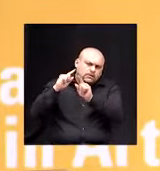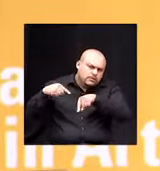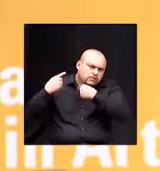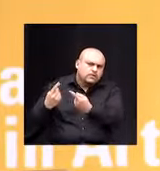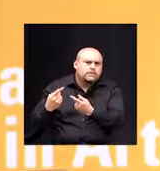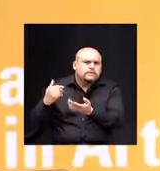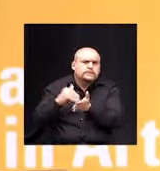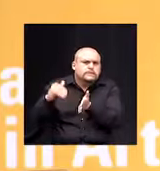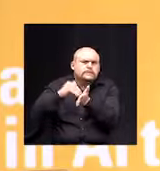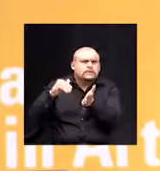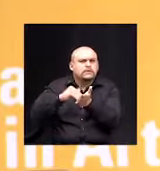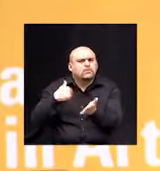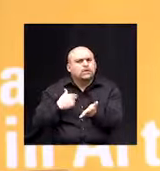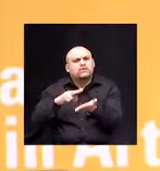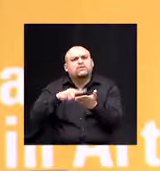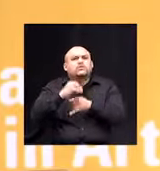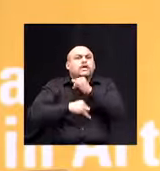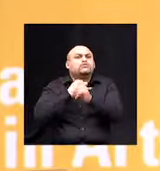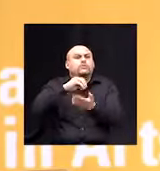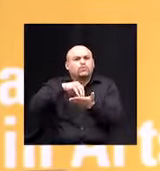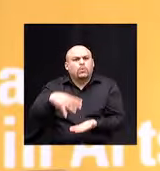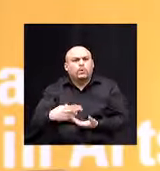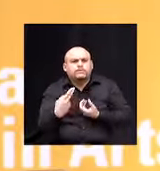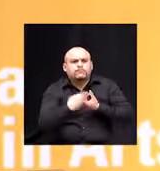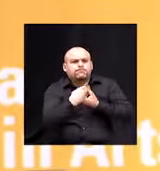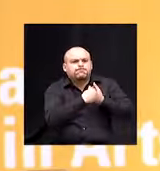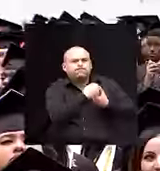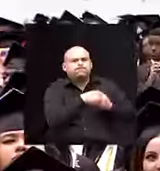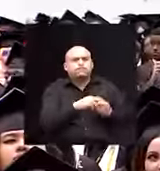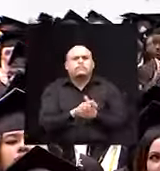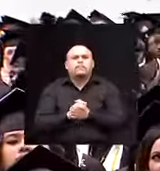in enrolling international students.